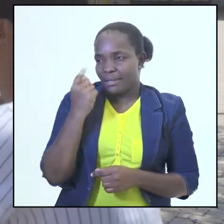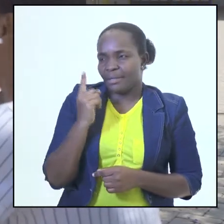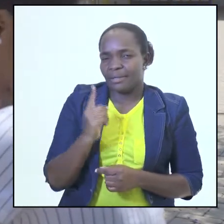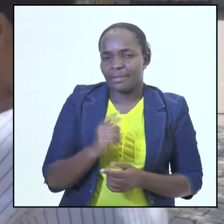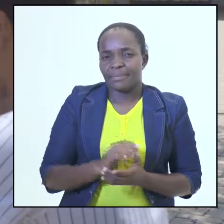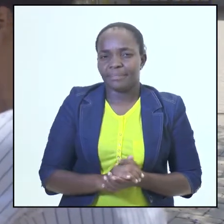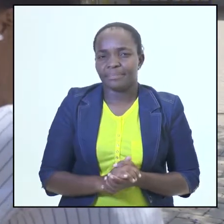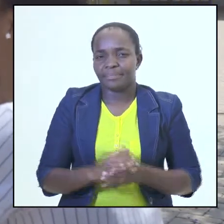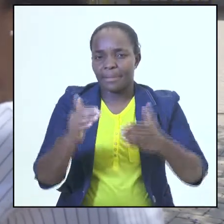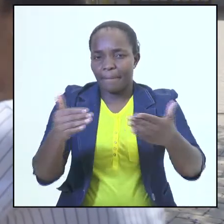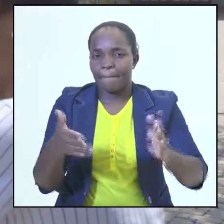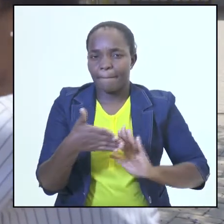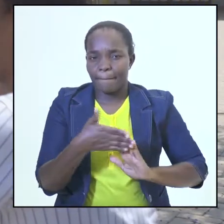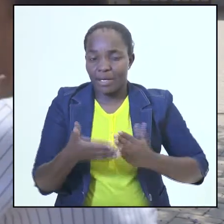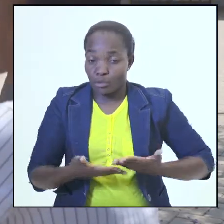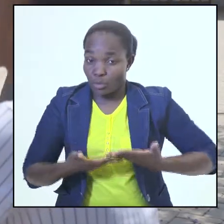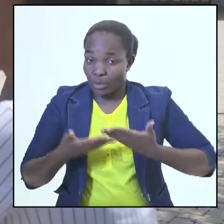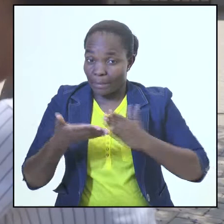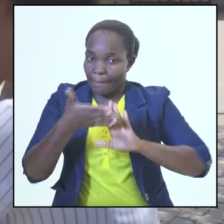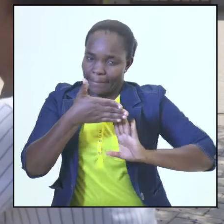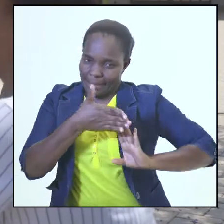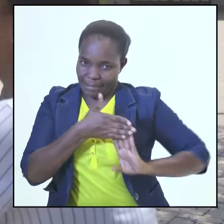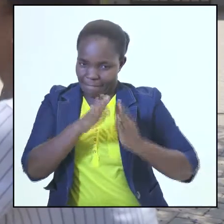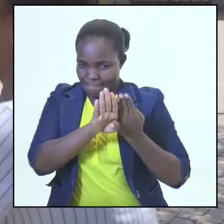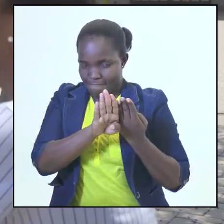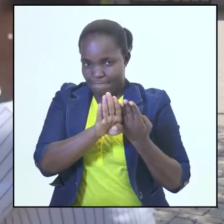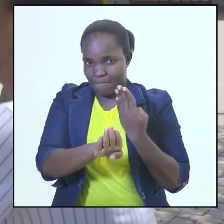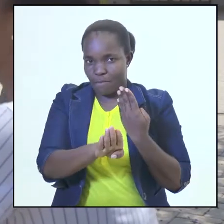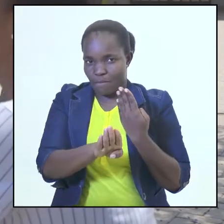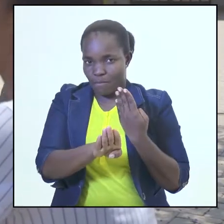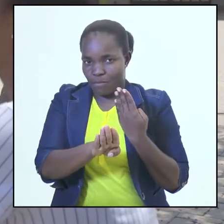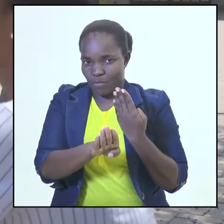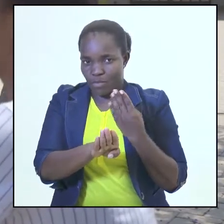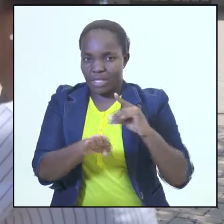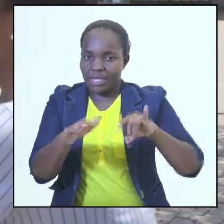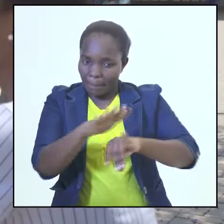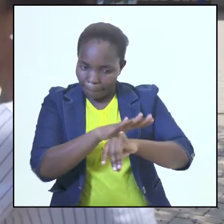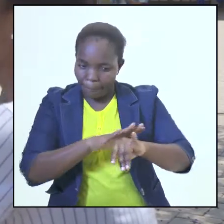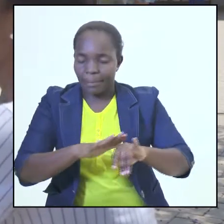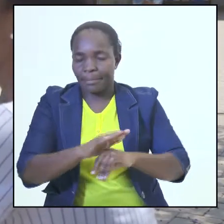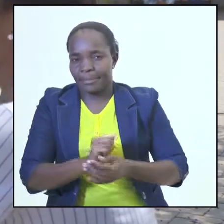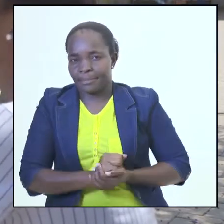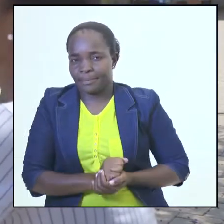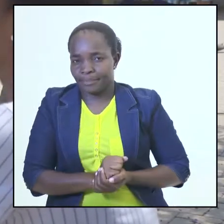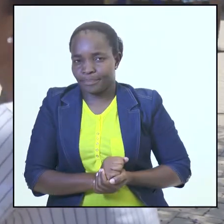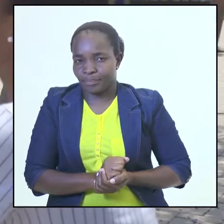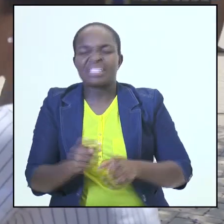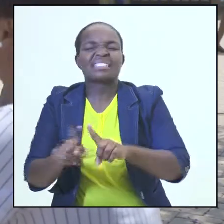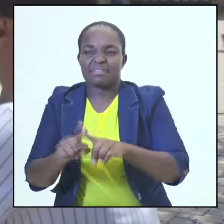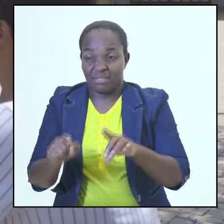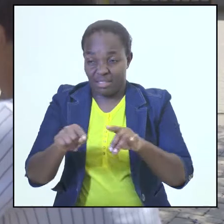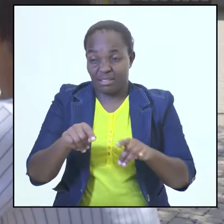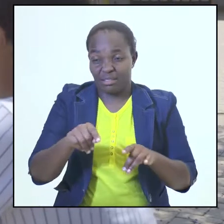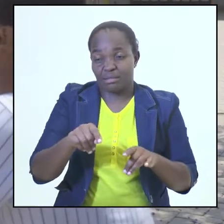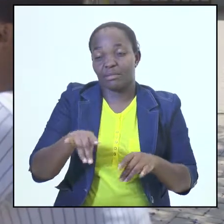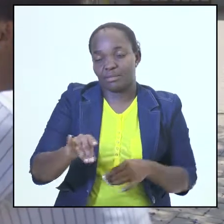go. Conservation helps save and protect wildlife species. Yeah, basically. Different types of wildlife.